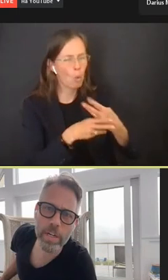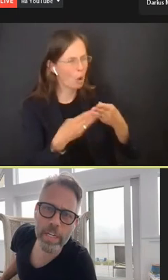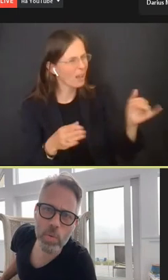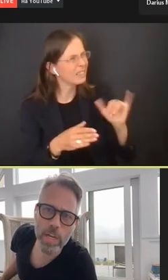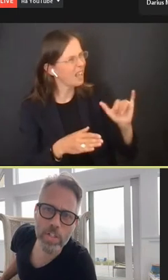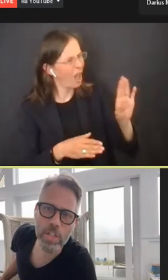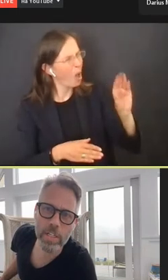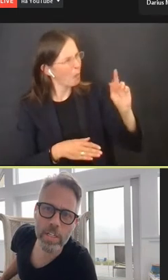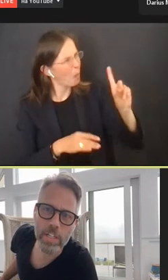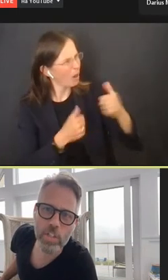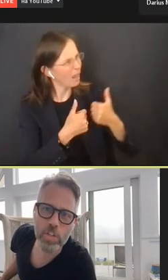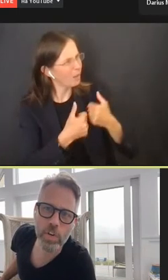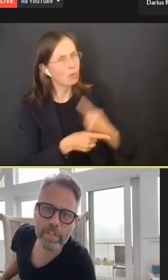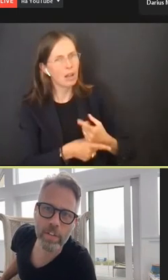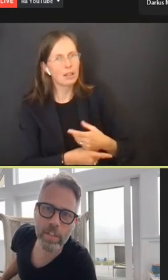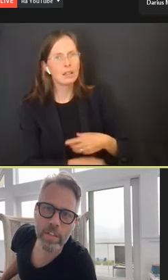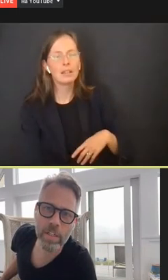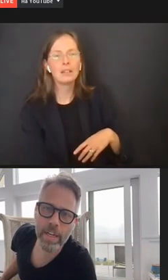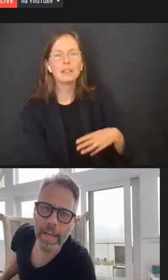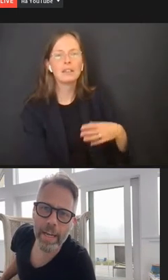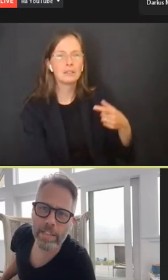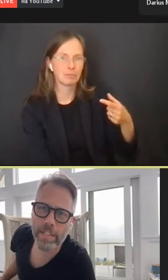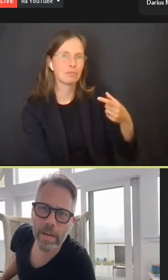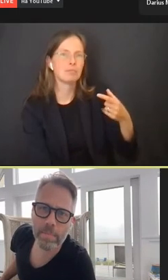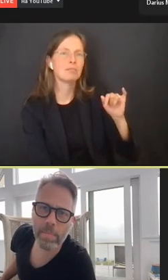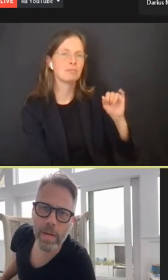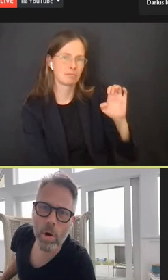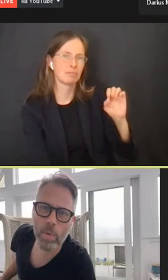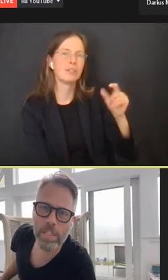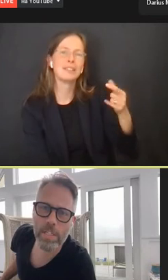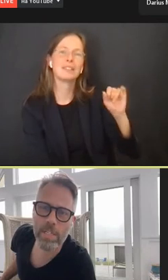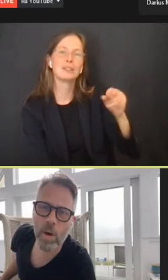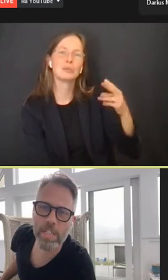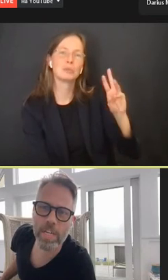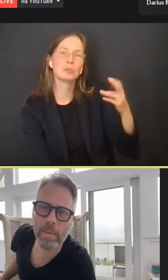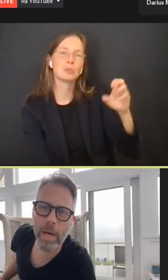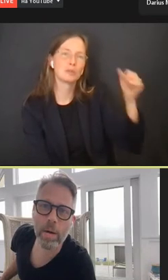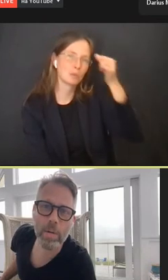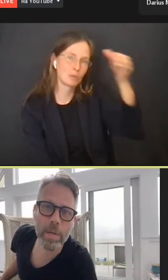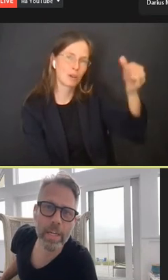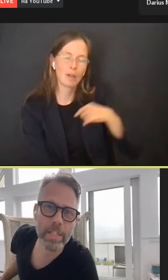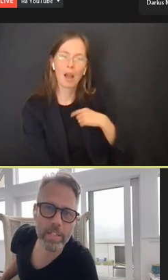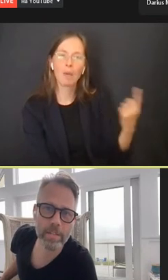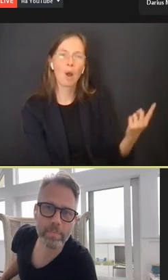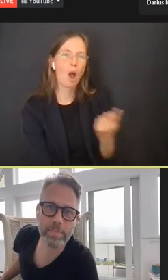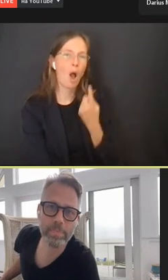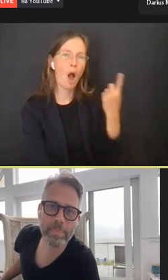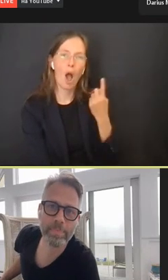So Ginchwez. That's right. Ginchwez, yeah. Forever. And I'm always standing by and always paying